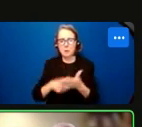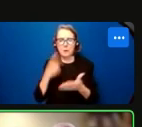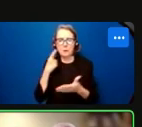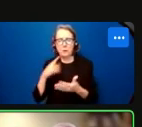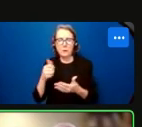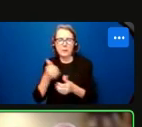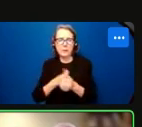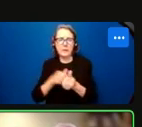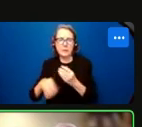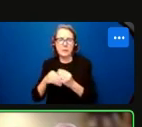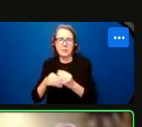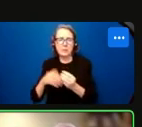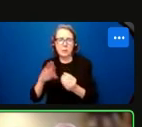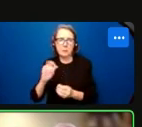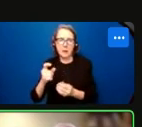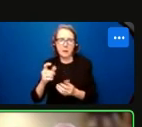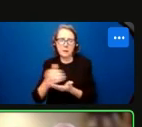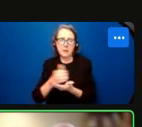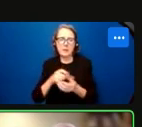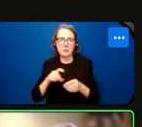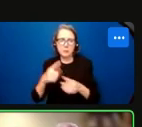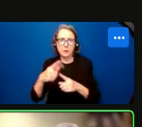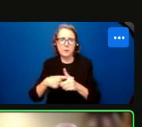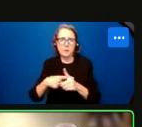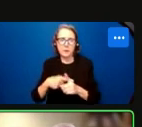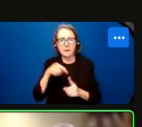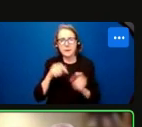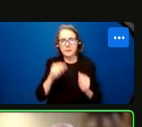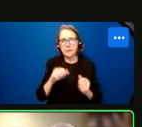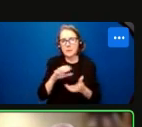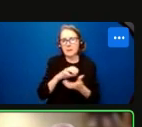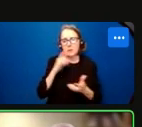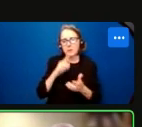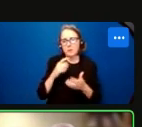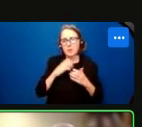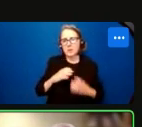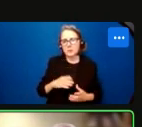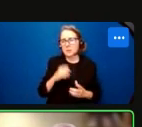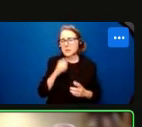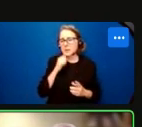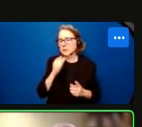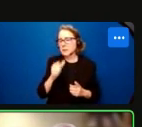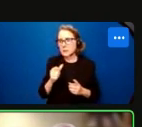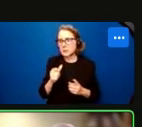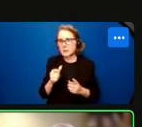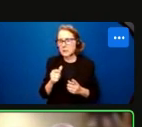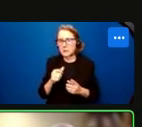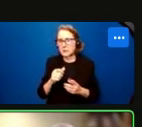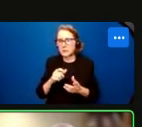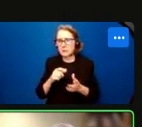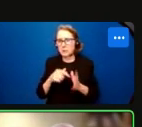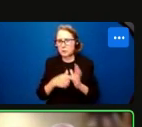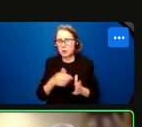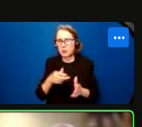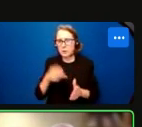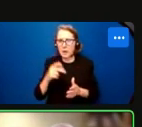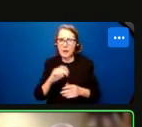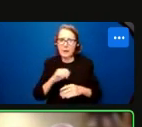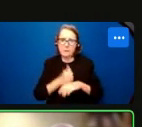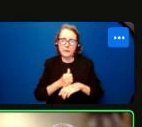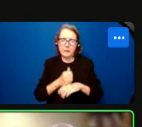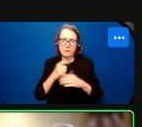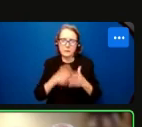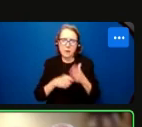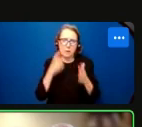collected during the month. This model can be confusing for customers and does not account for the high fixed cost of collection.